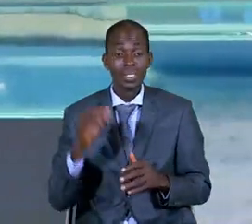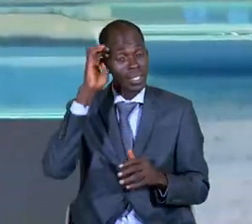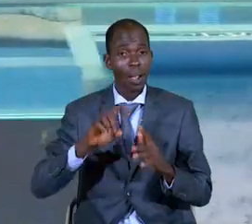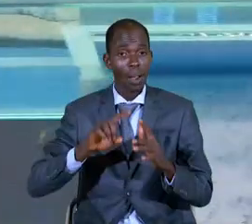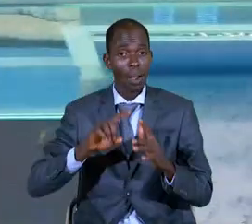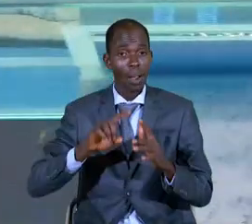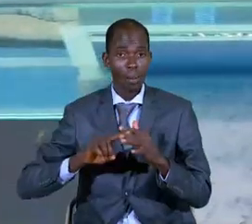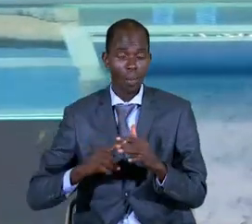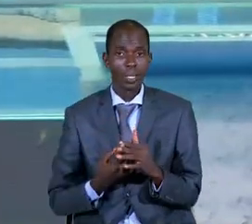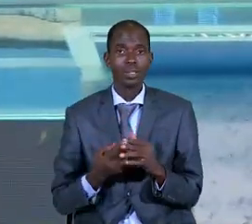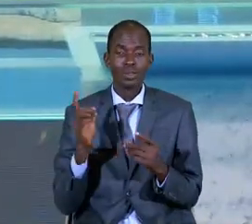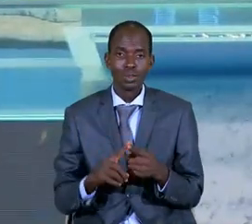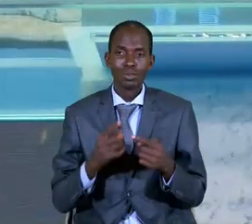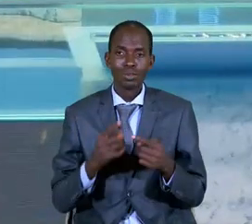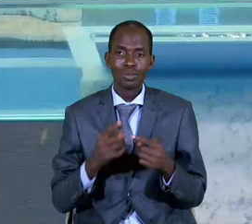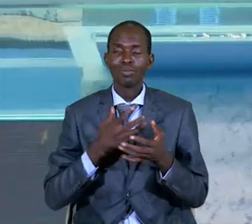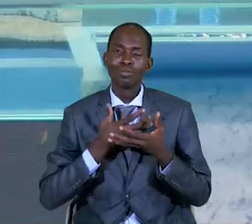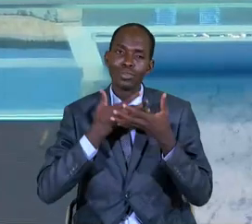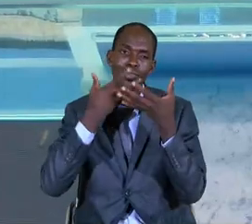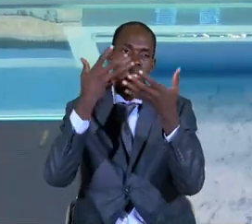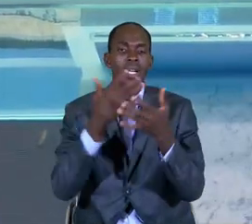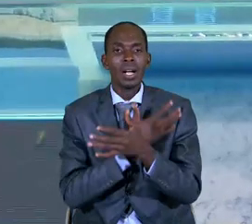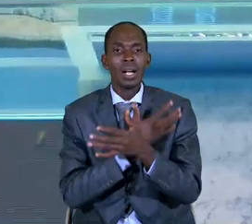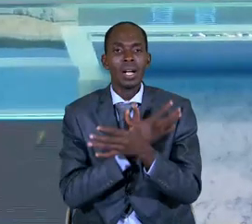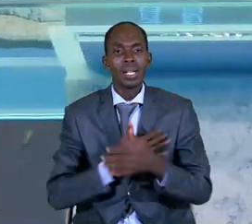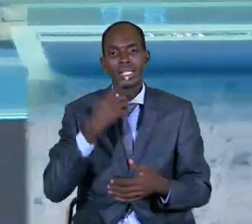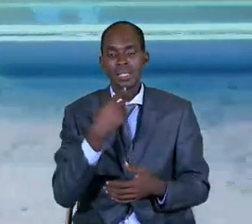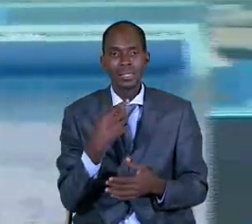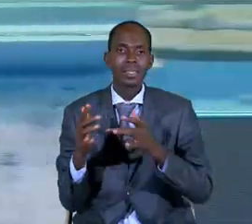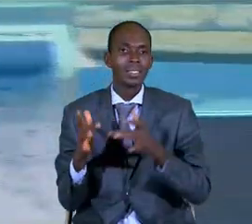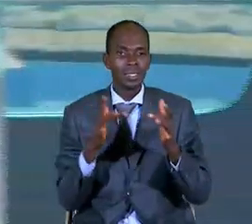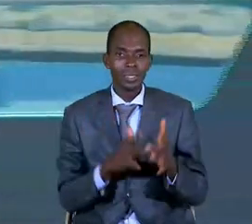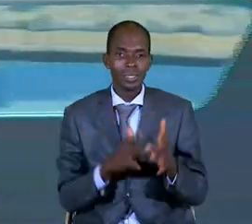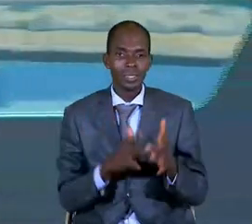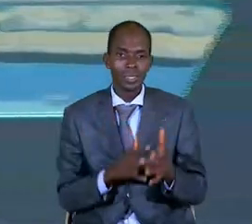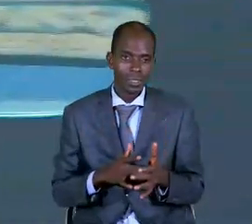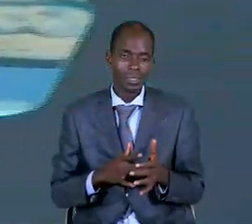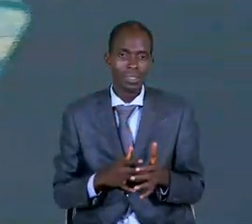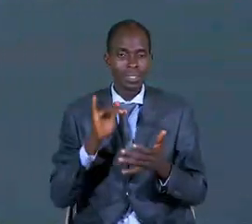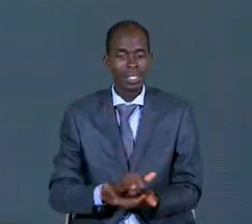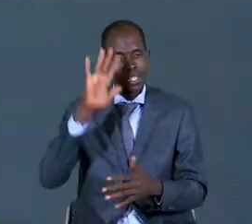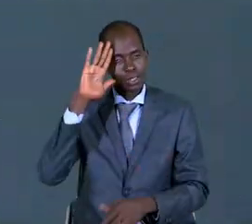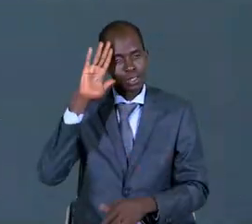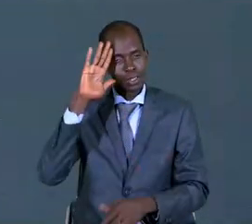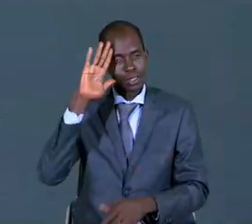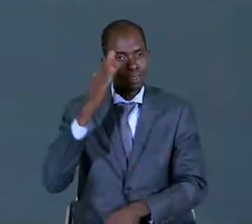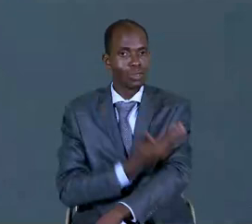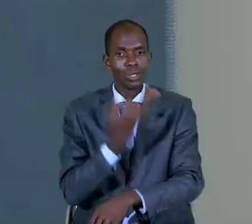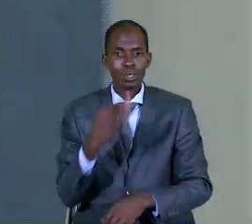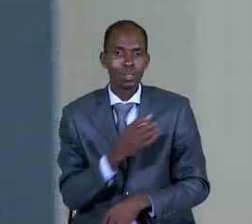began to cry out and say, Jesus, thou son of